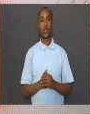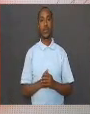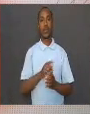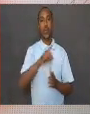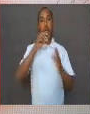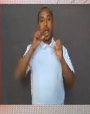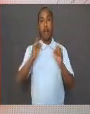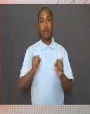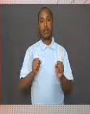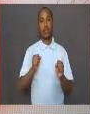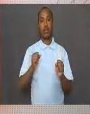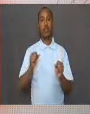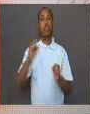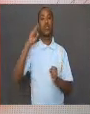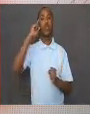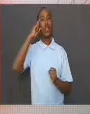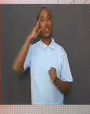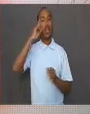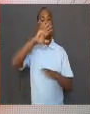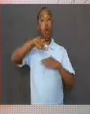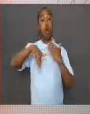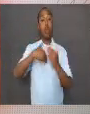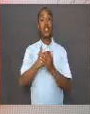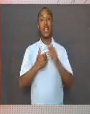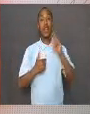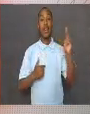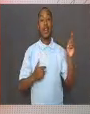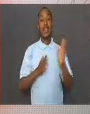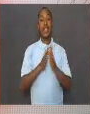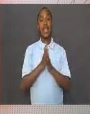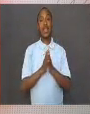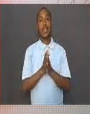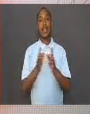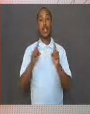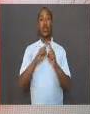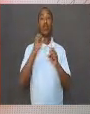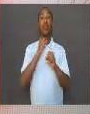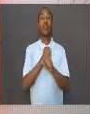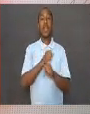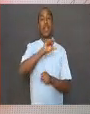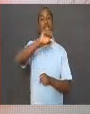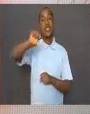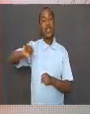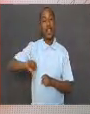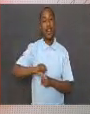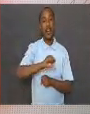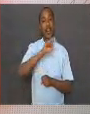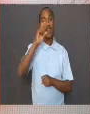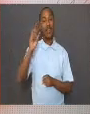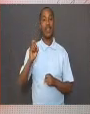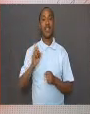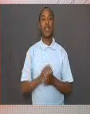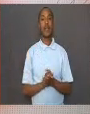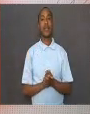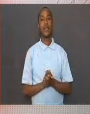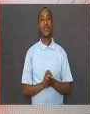Were you able to think of all the ingredients needed to make injera?